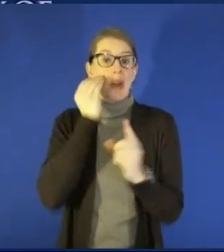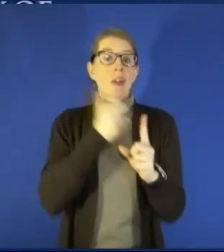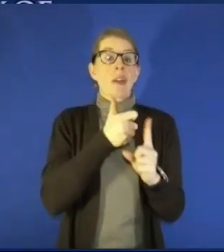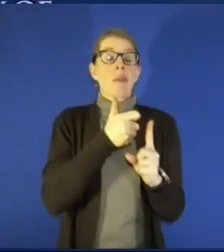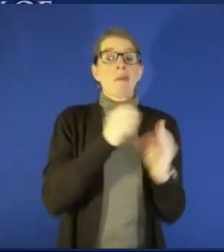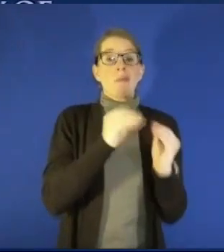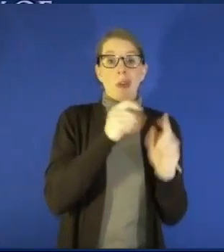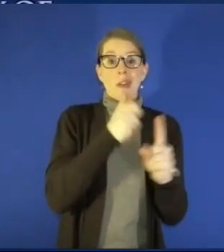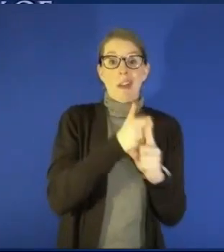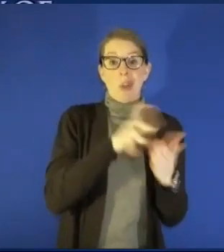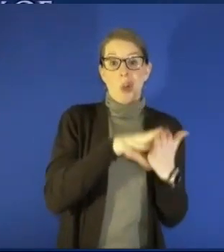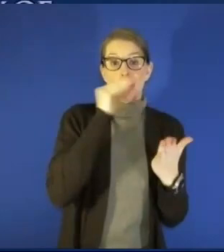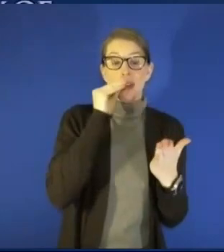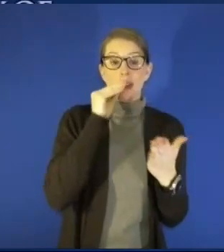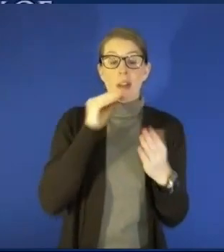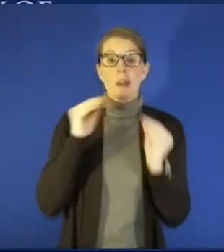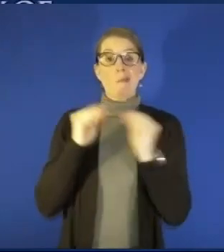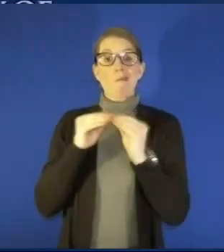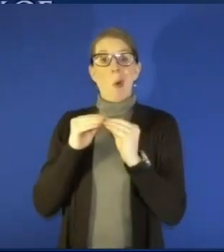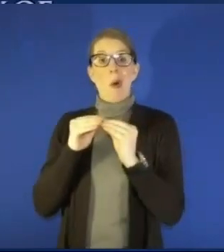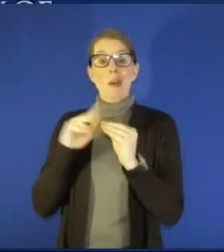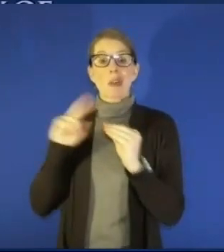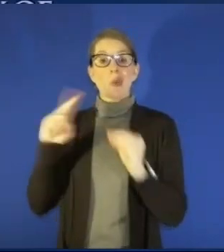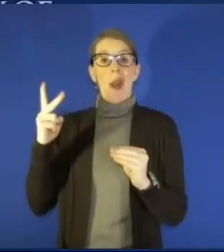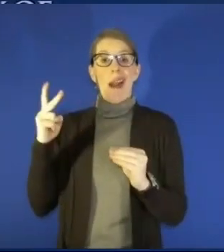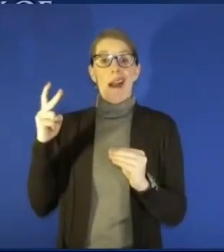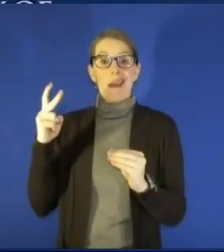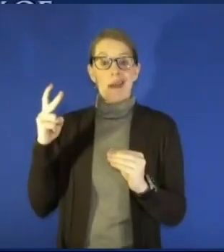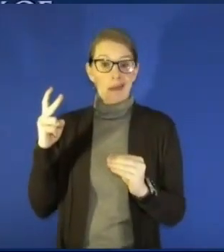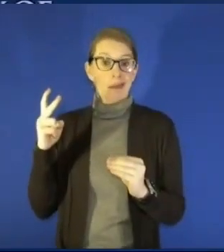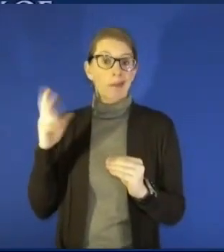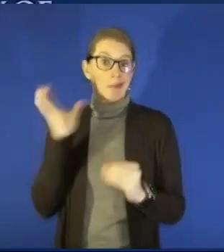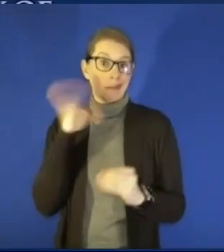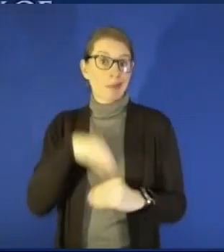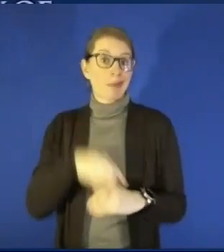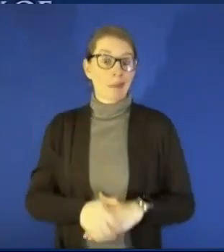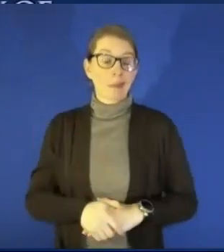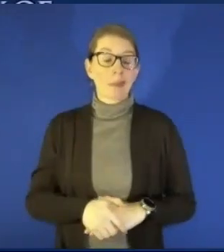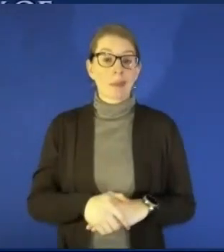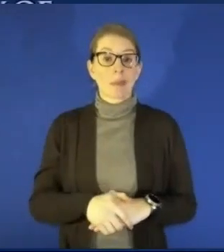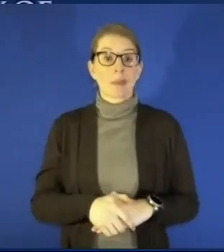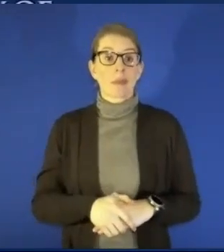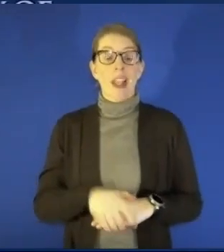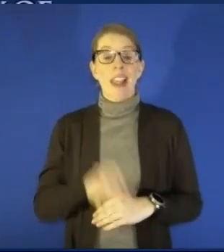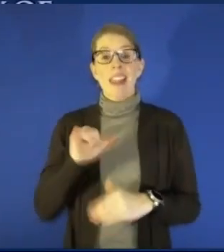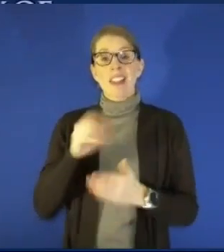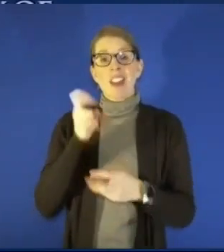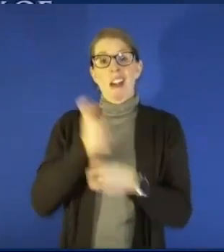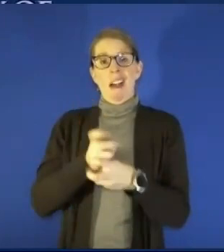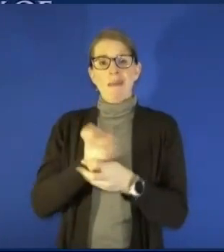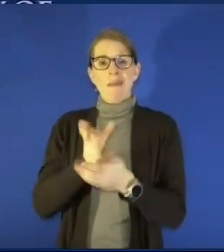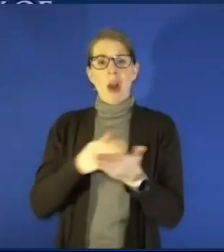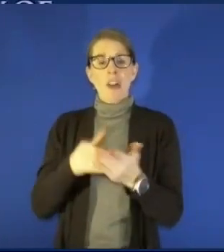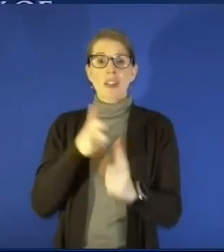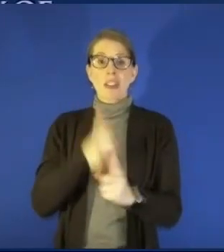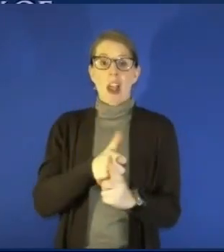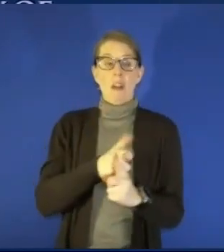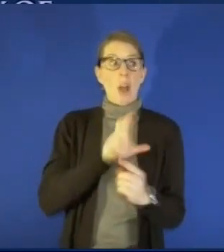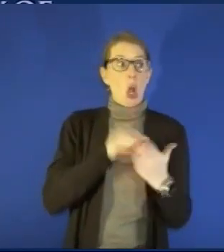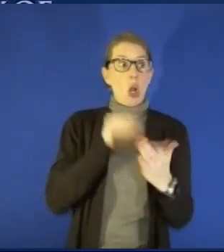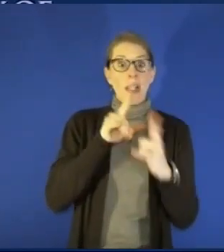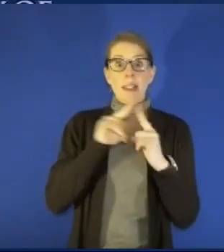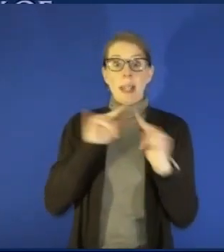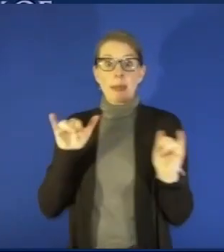think that's where we find ourselves with COVID. And that's the hard part, right? When you build an airplane while you fly it, you want to have all the parts fit the